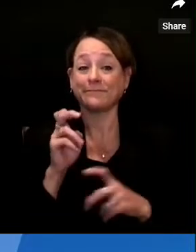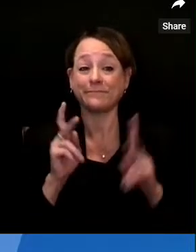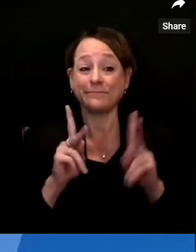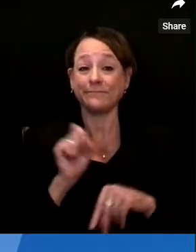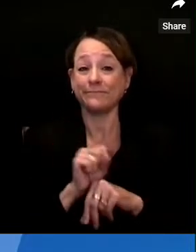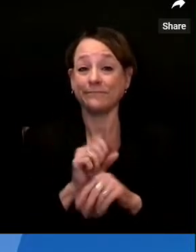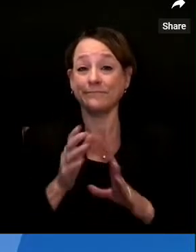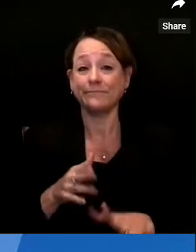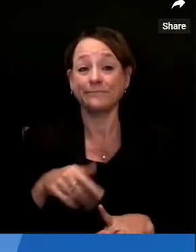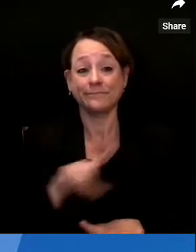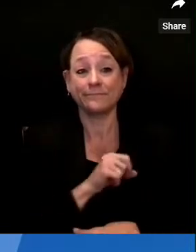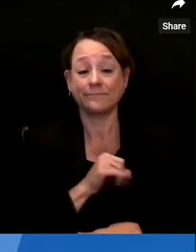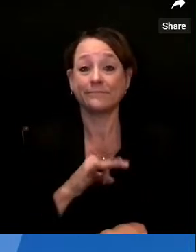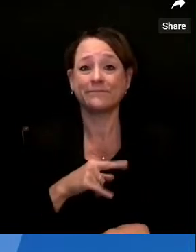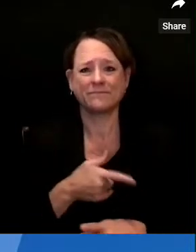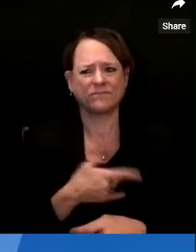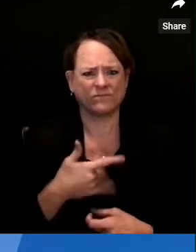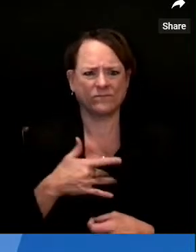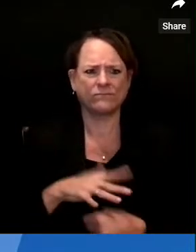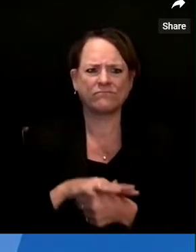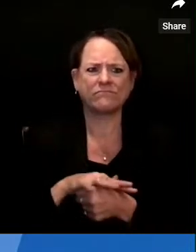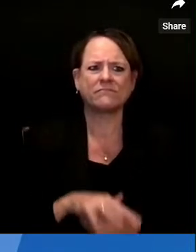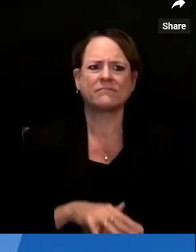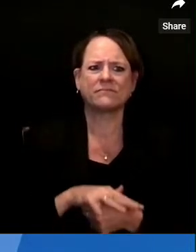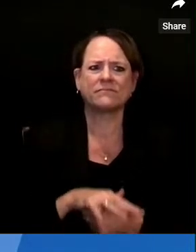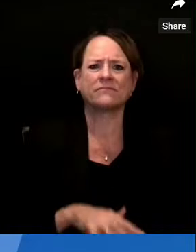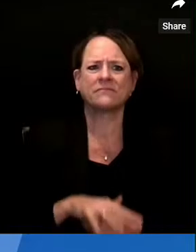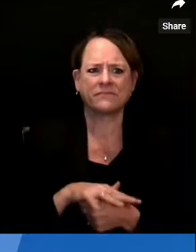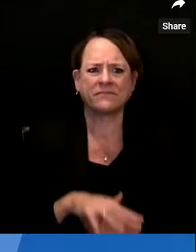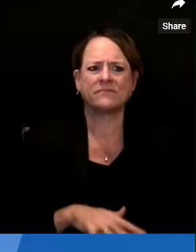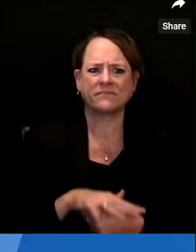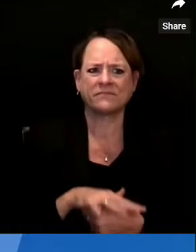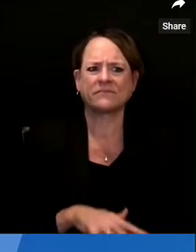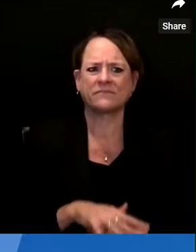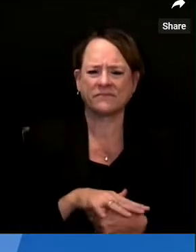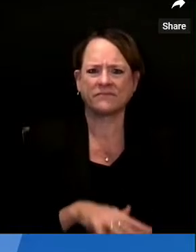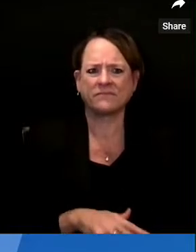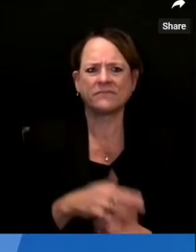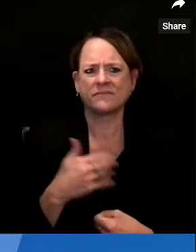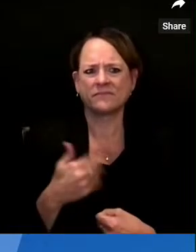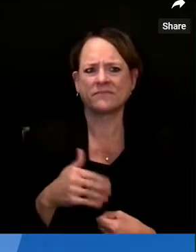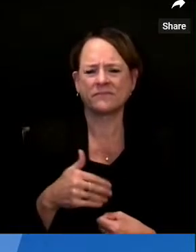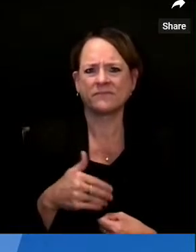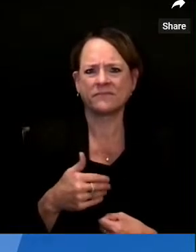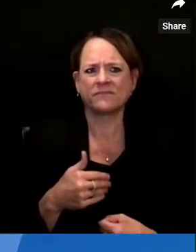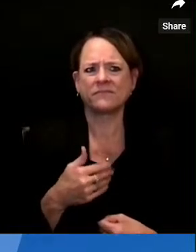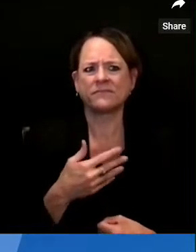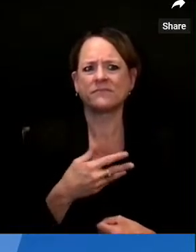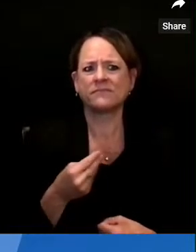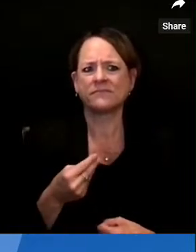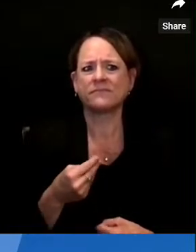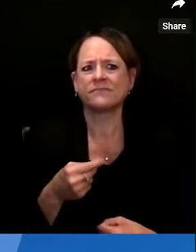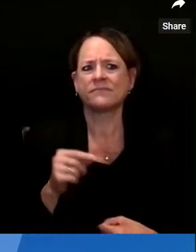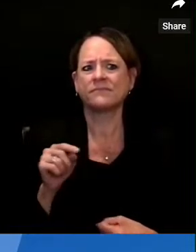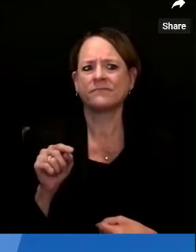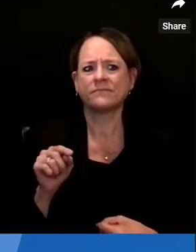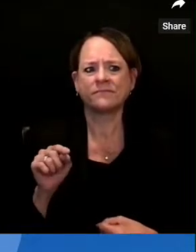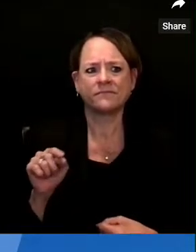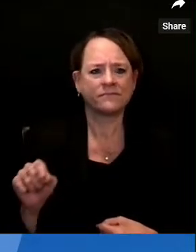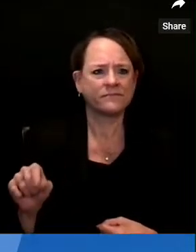testing. So is the healthcare worker shortage impacting COVID testing, and is there anything the state can do to